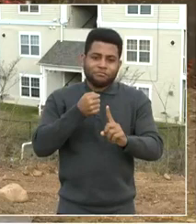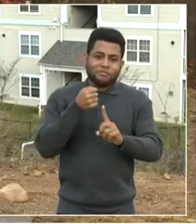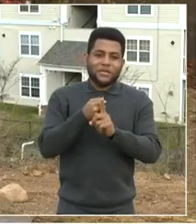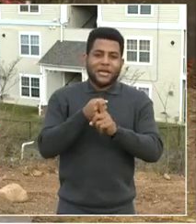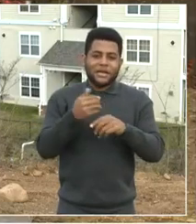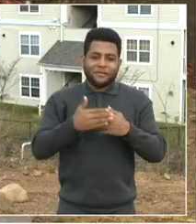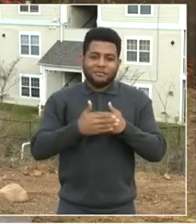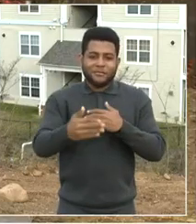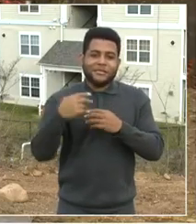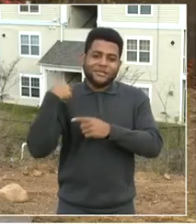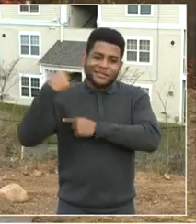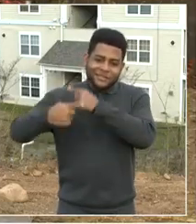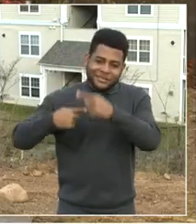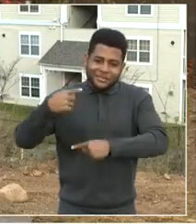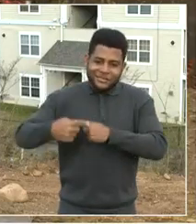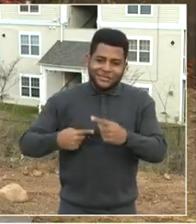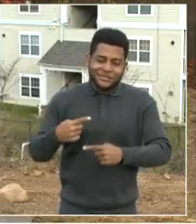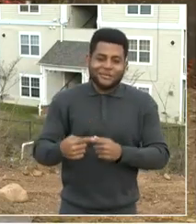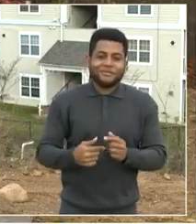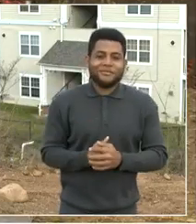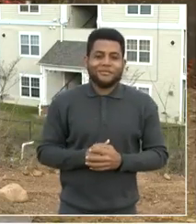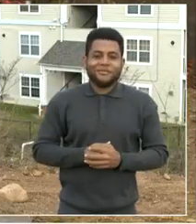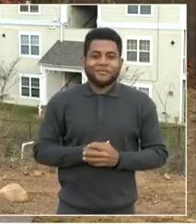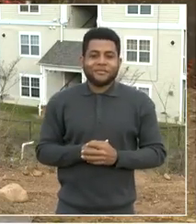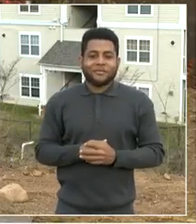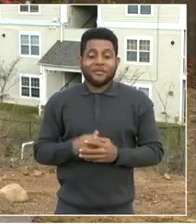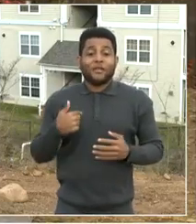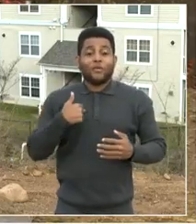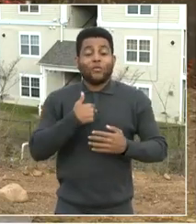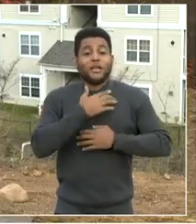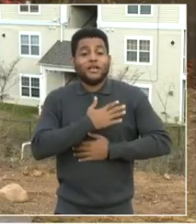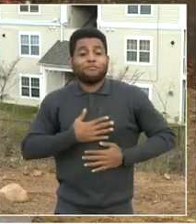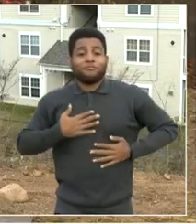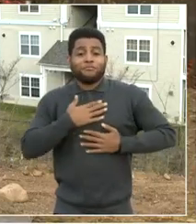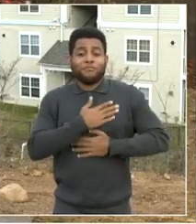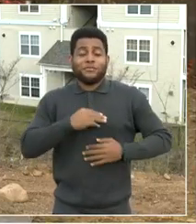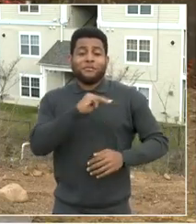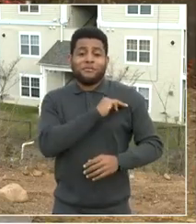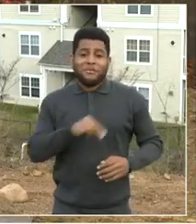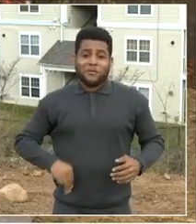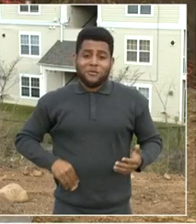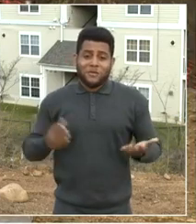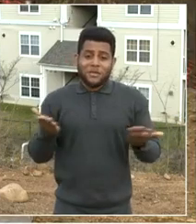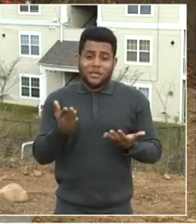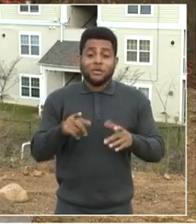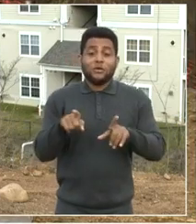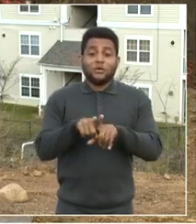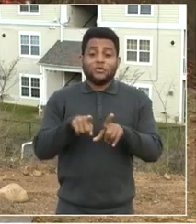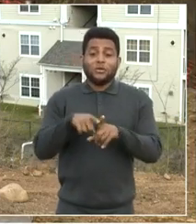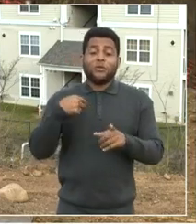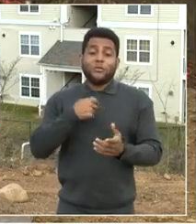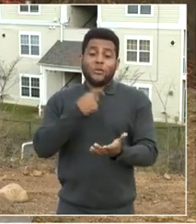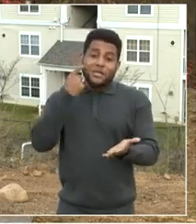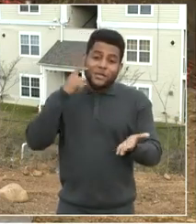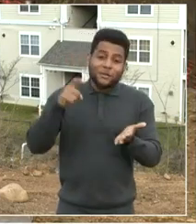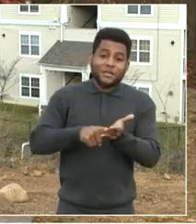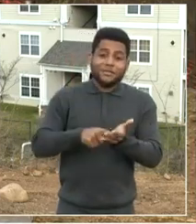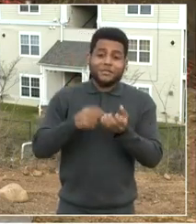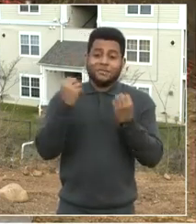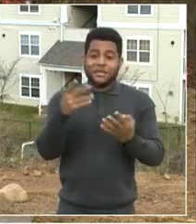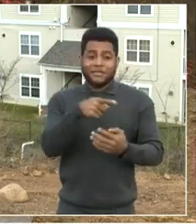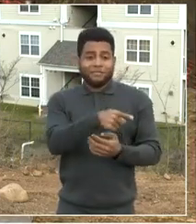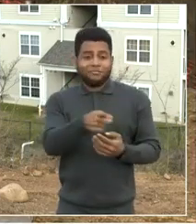mayor is with us. We also want to recognize a number of other very, very important